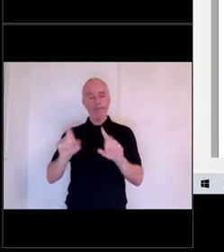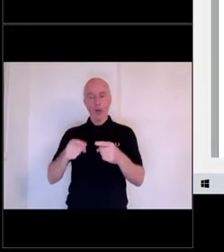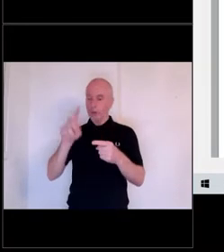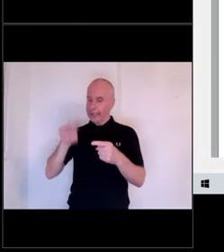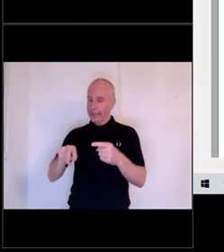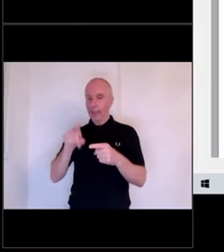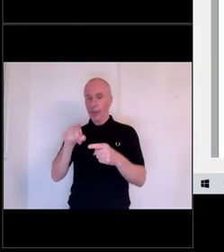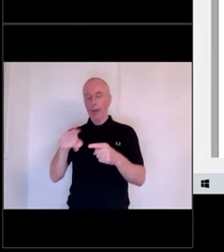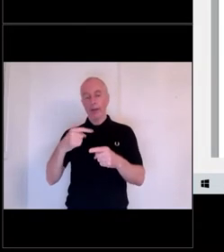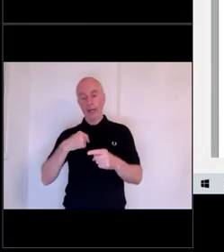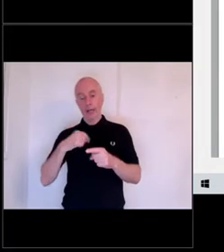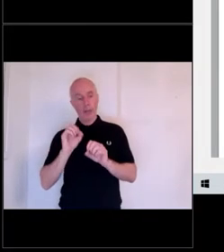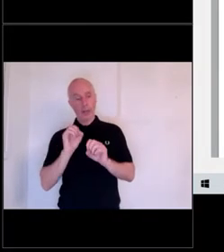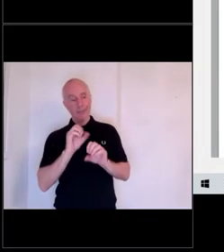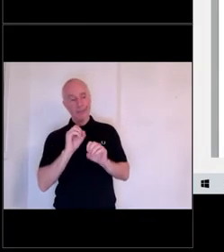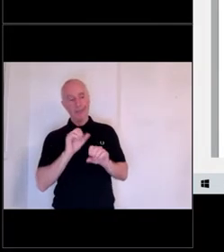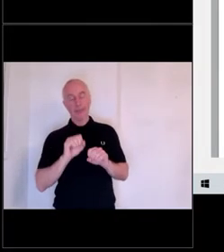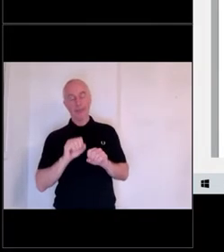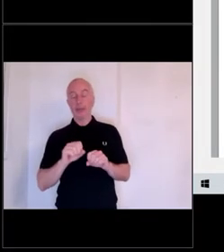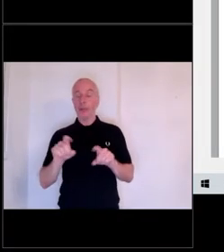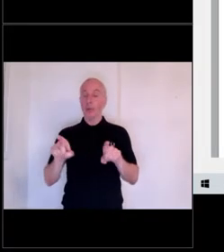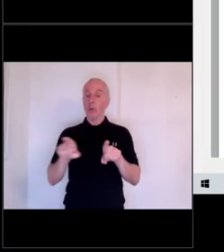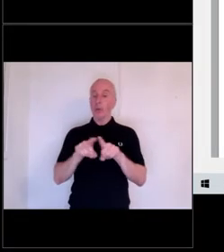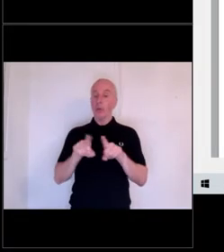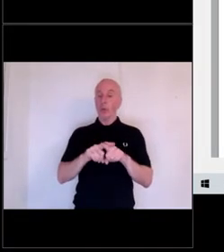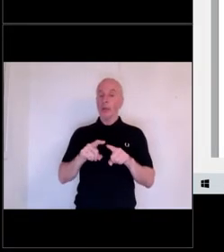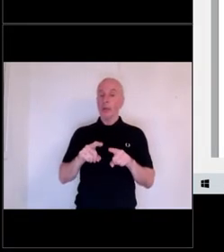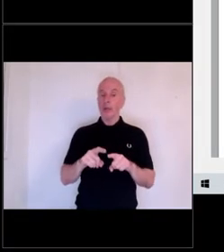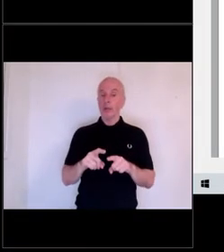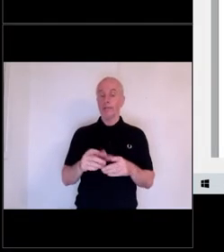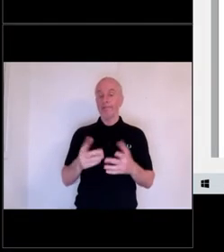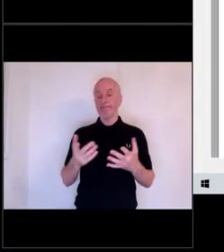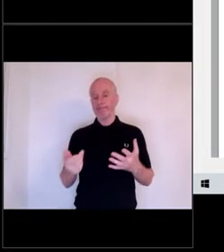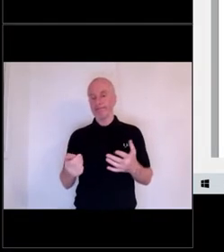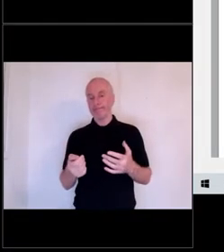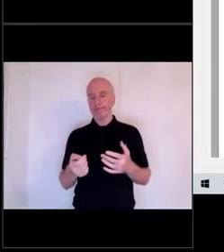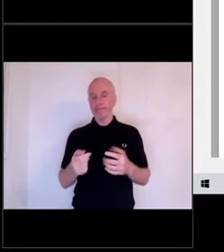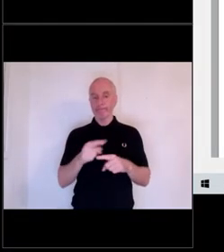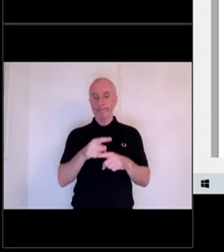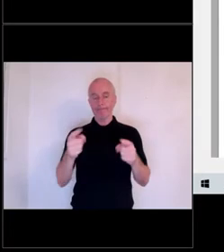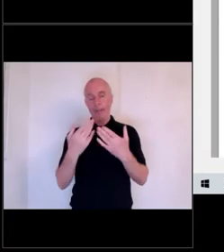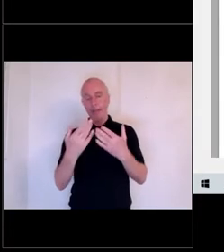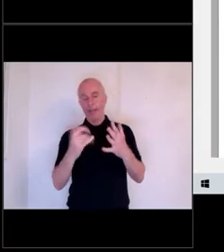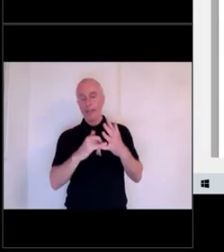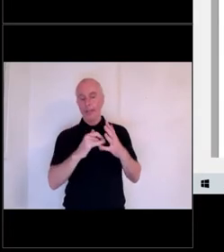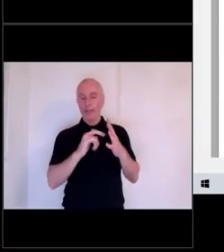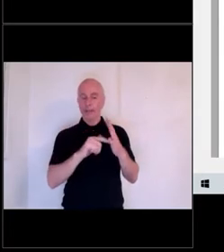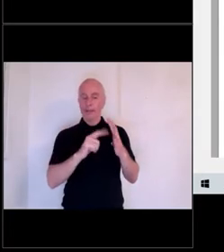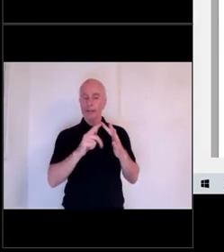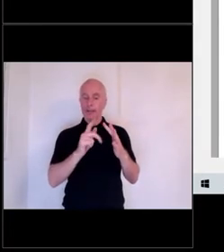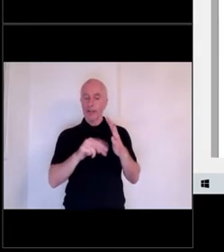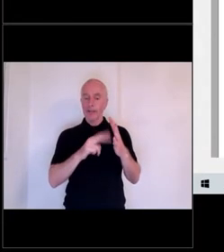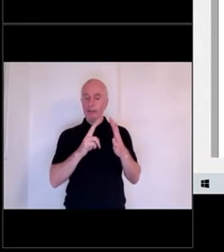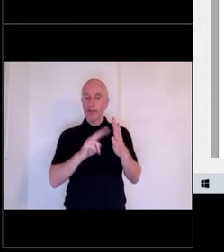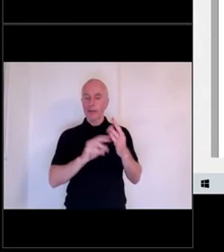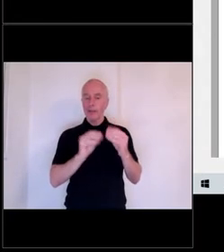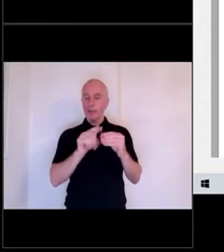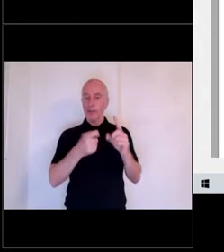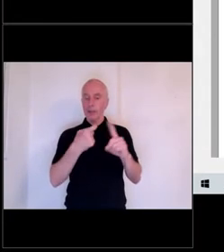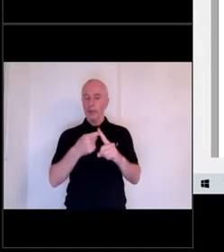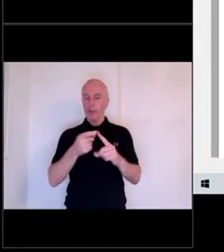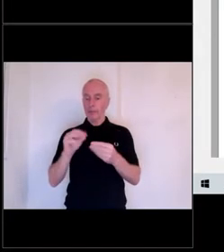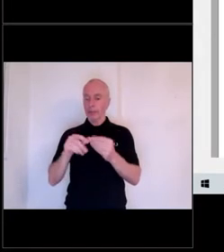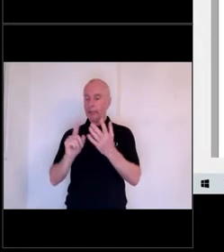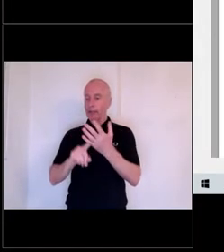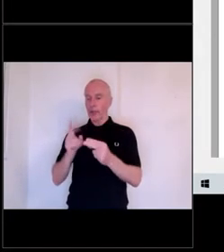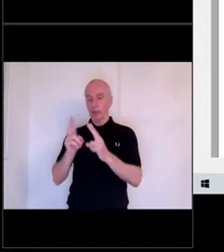in. The final point I would like to make and again I would like to thank Stephen, Stephen Bostock who's our BSL interpreter this evening,